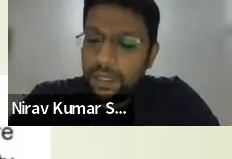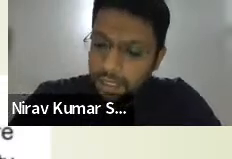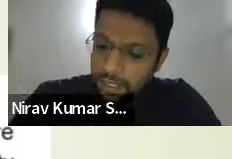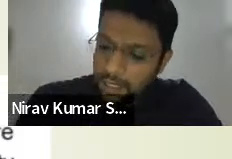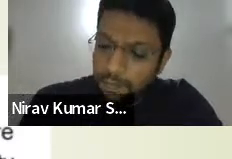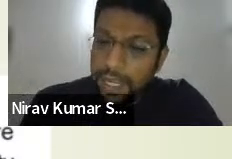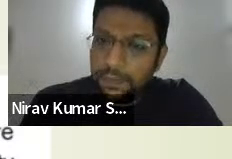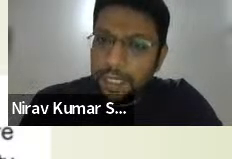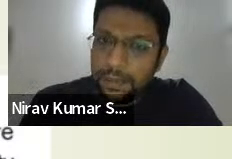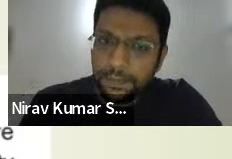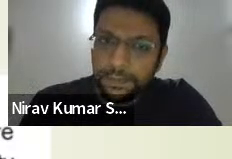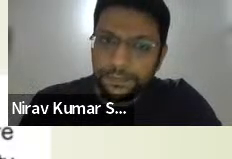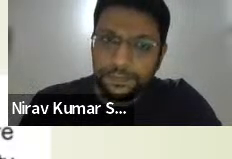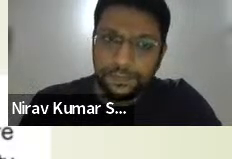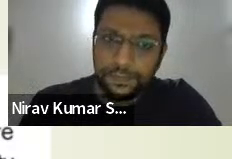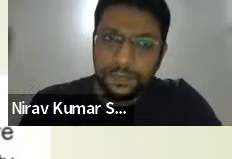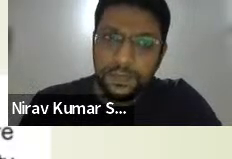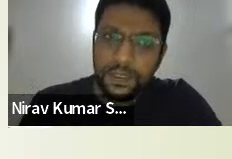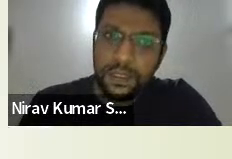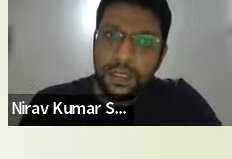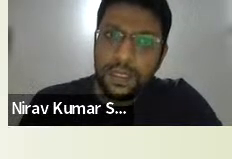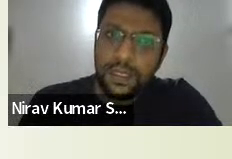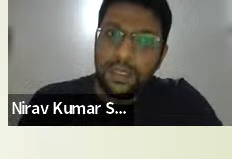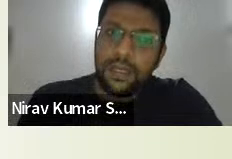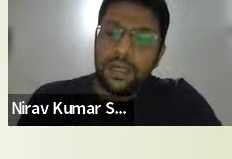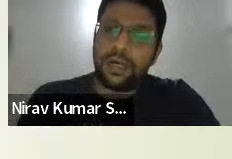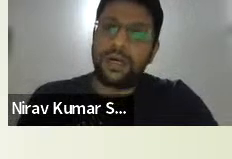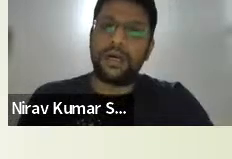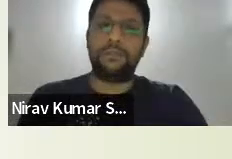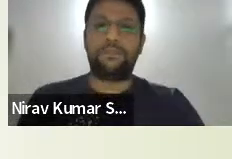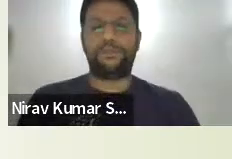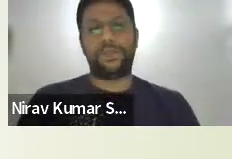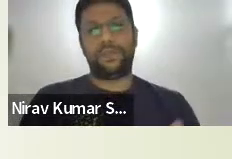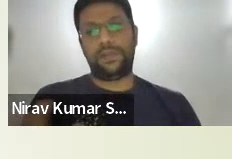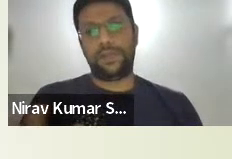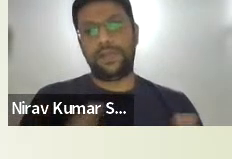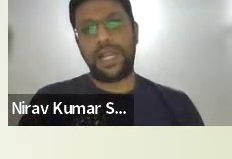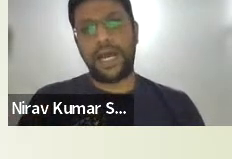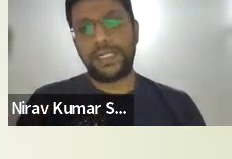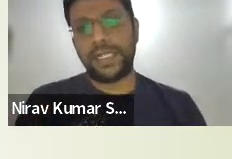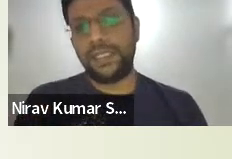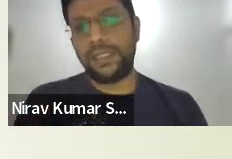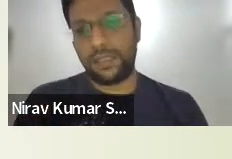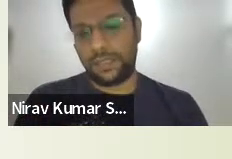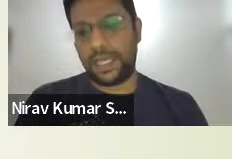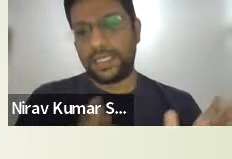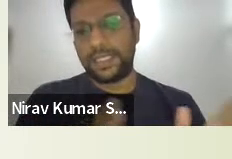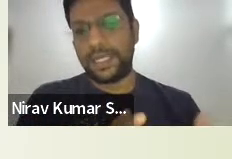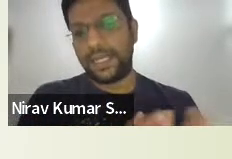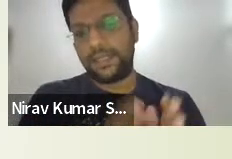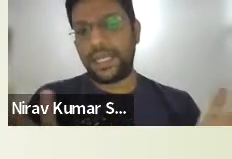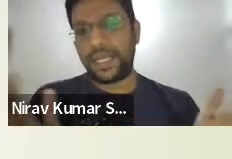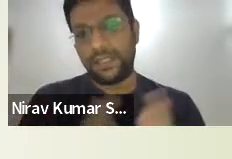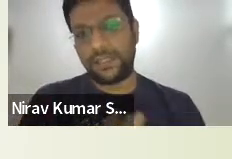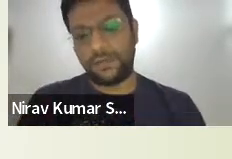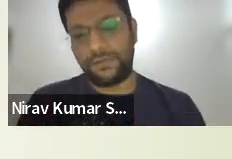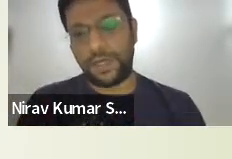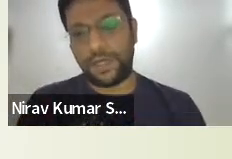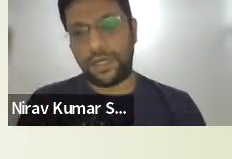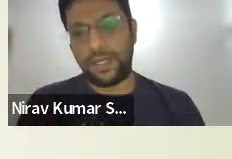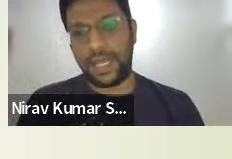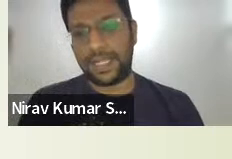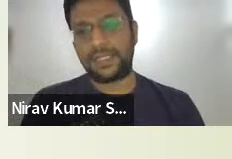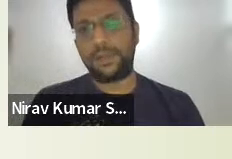have hearing impairment. largely, like I said, there are three kinds